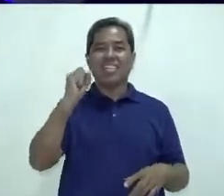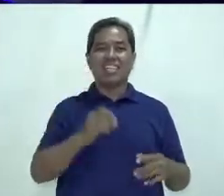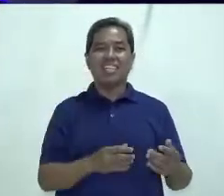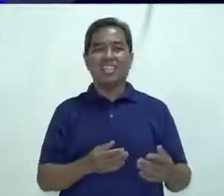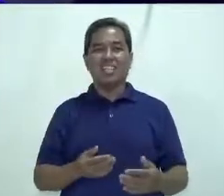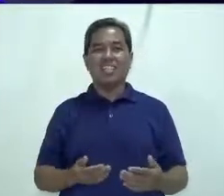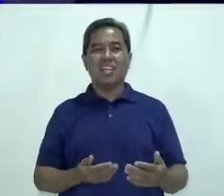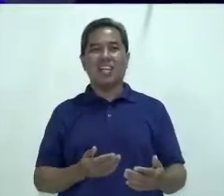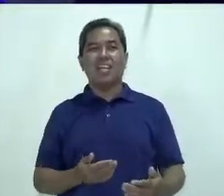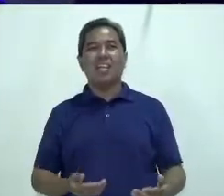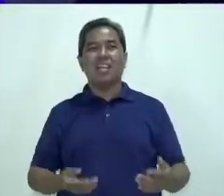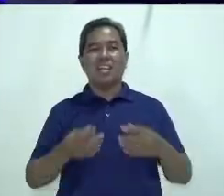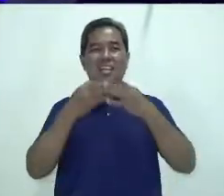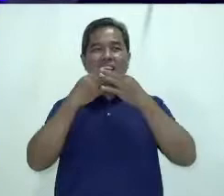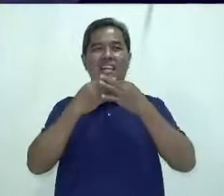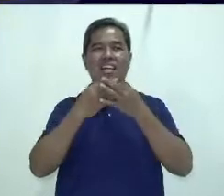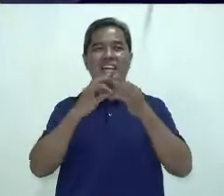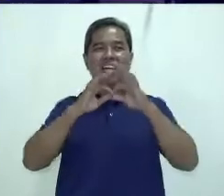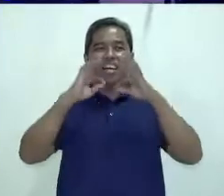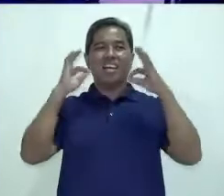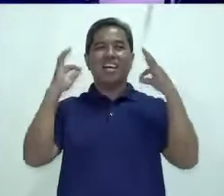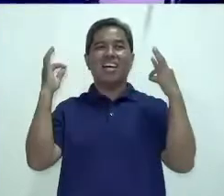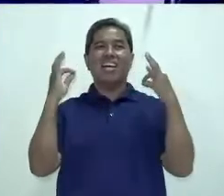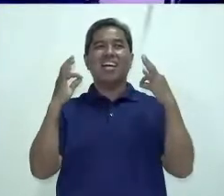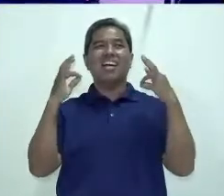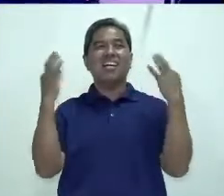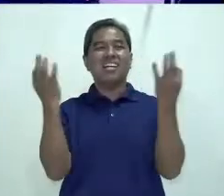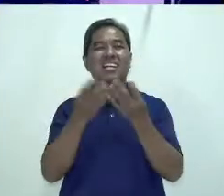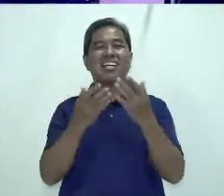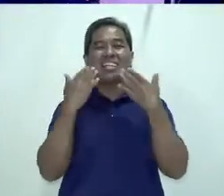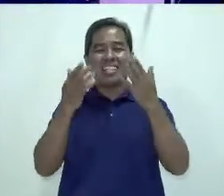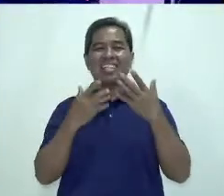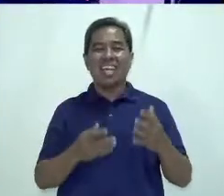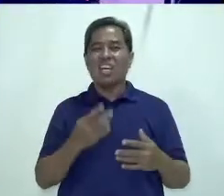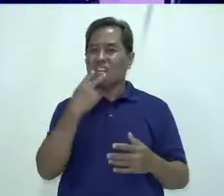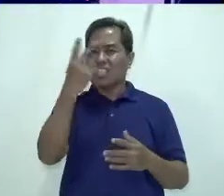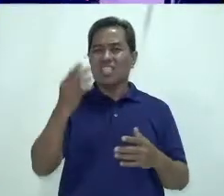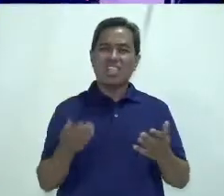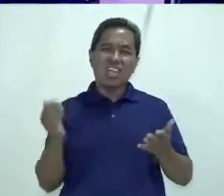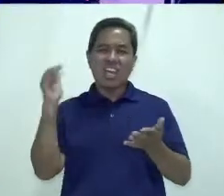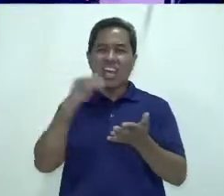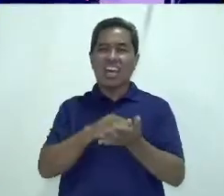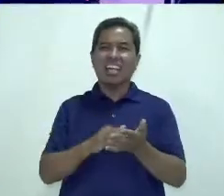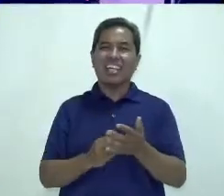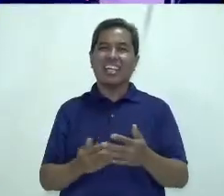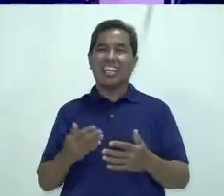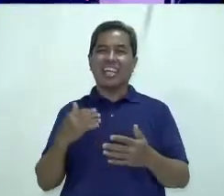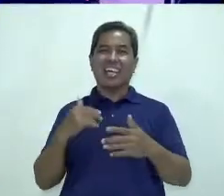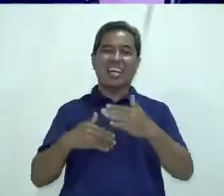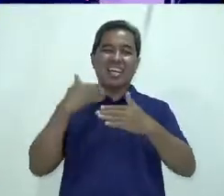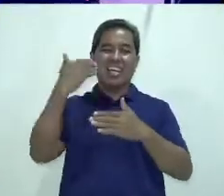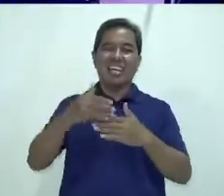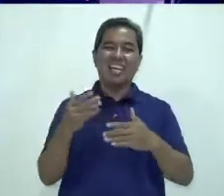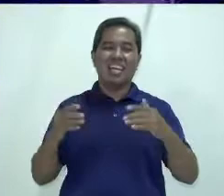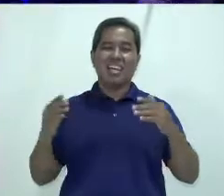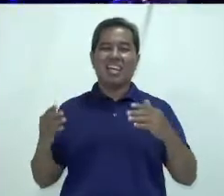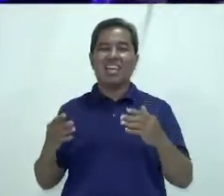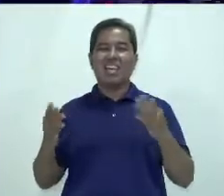you. And see you next Sunday. Have a blessed week ahead. Always remember,